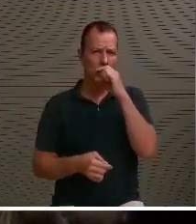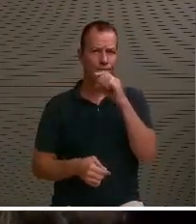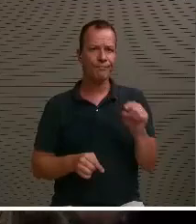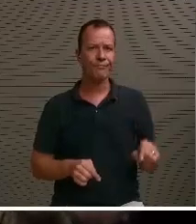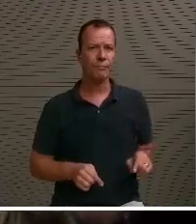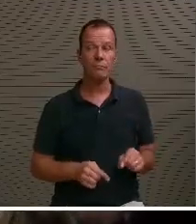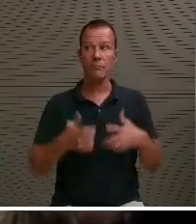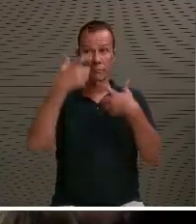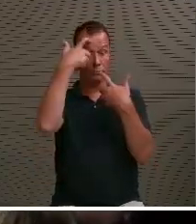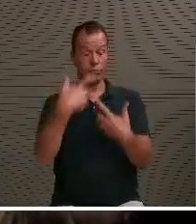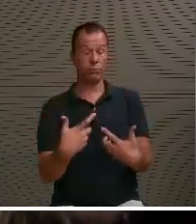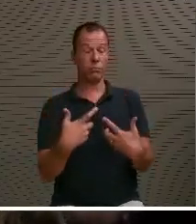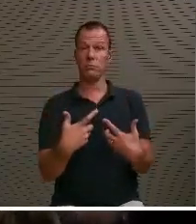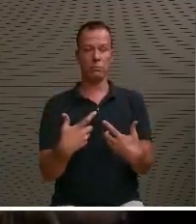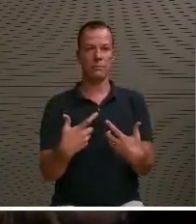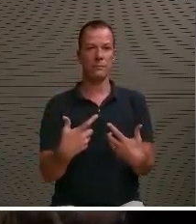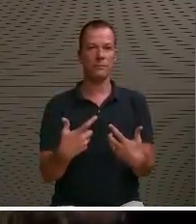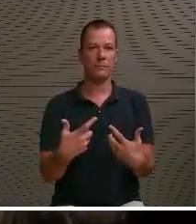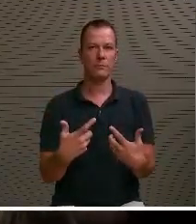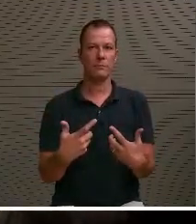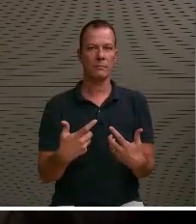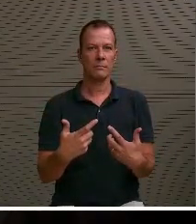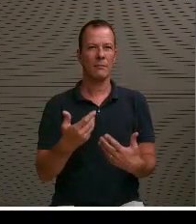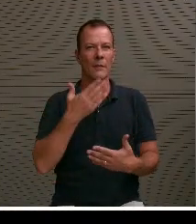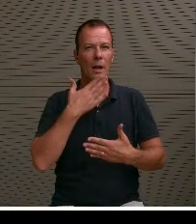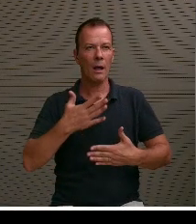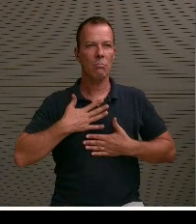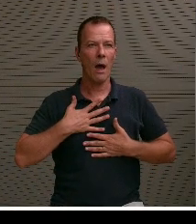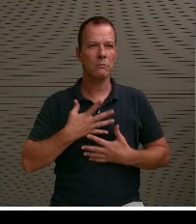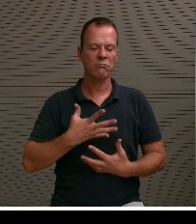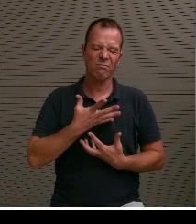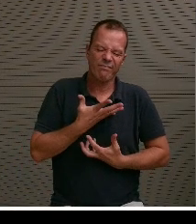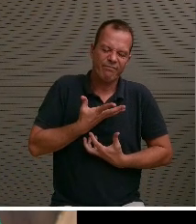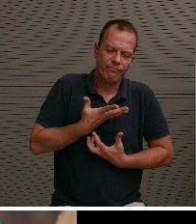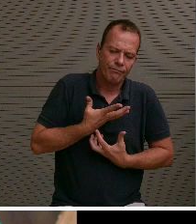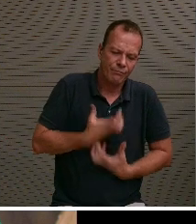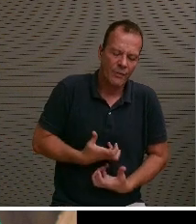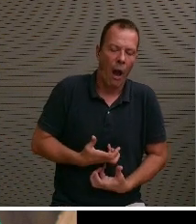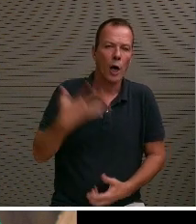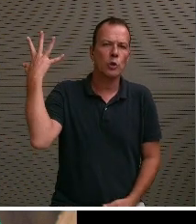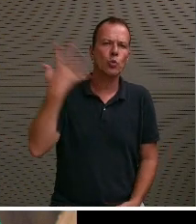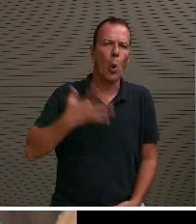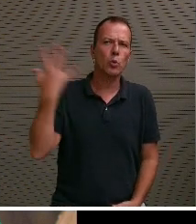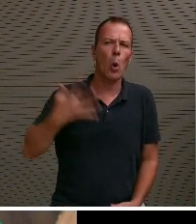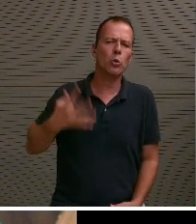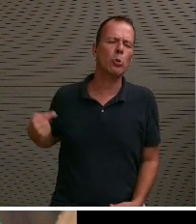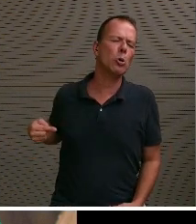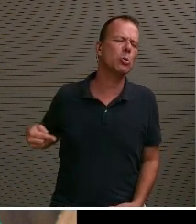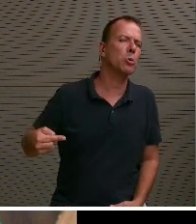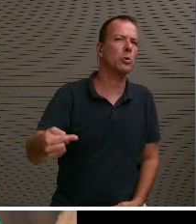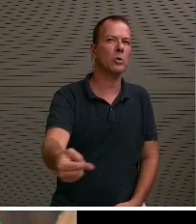that fulfills our soul every day when we see the results after. So,